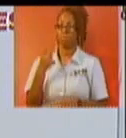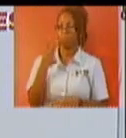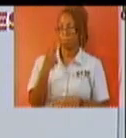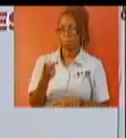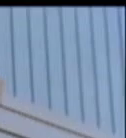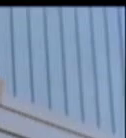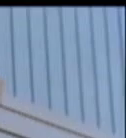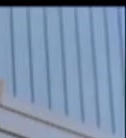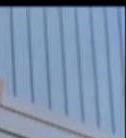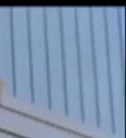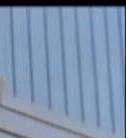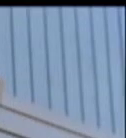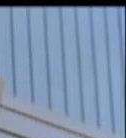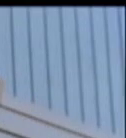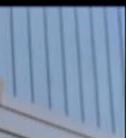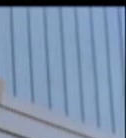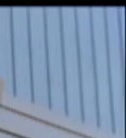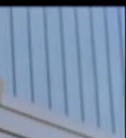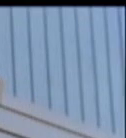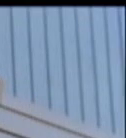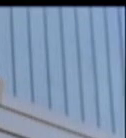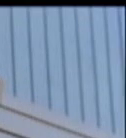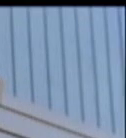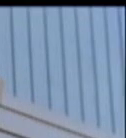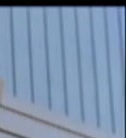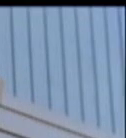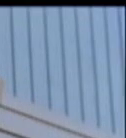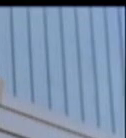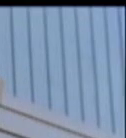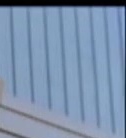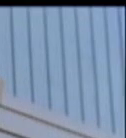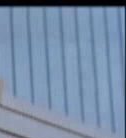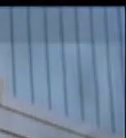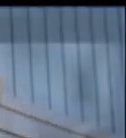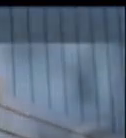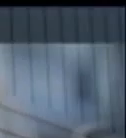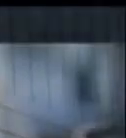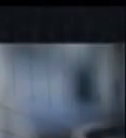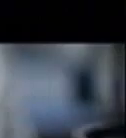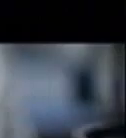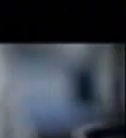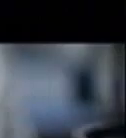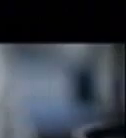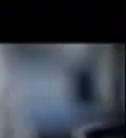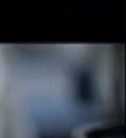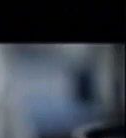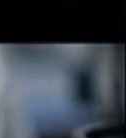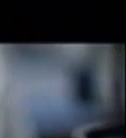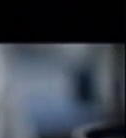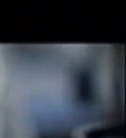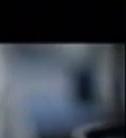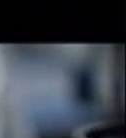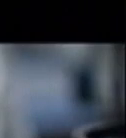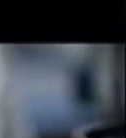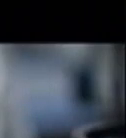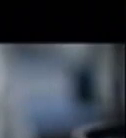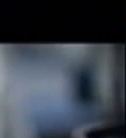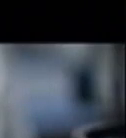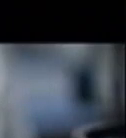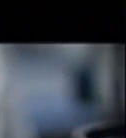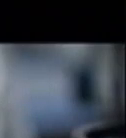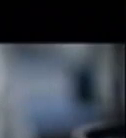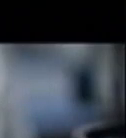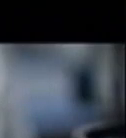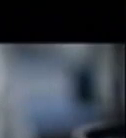are complete. Responding to concerns about how rapidly COVID-19 vaccines are being produced for trial, Dr. Carrington said a number of